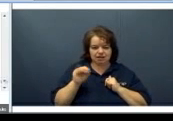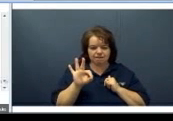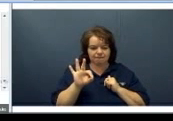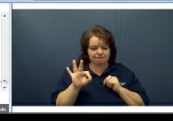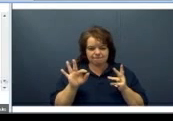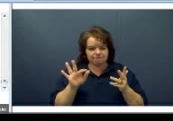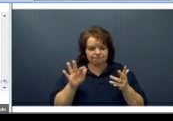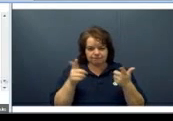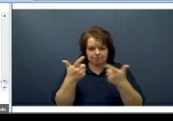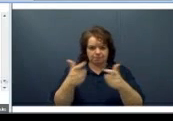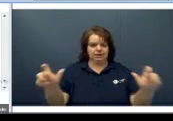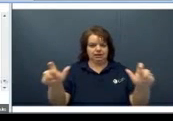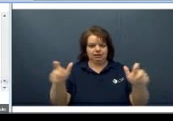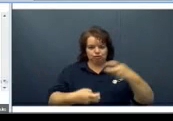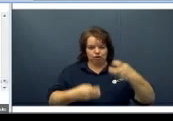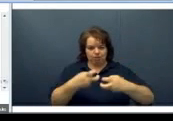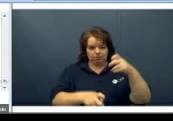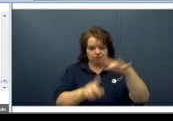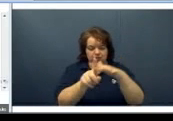of